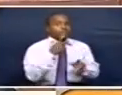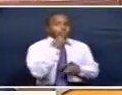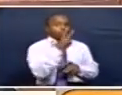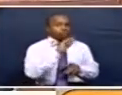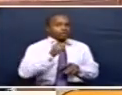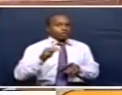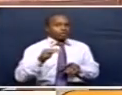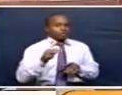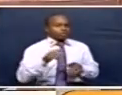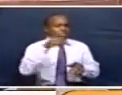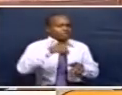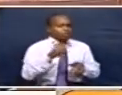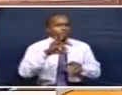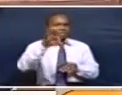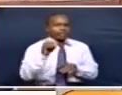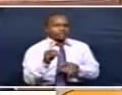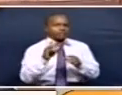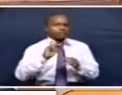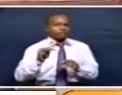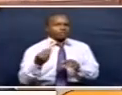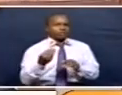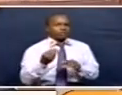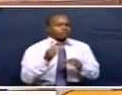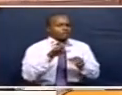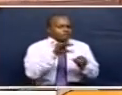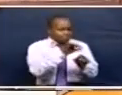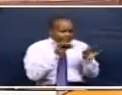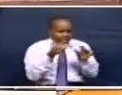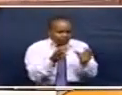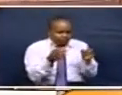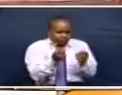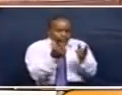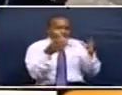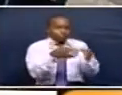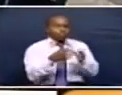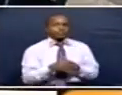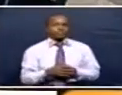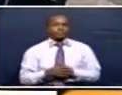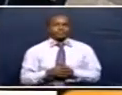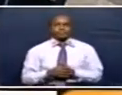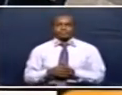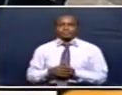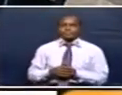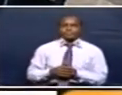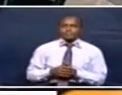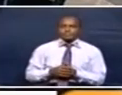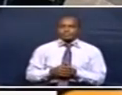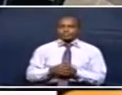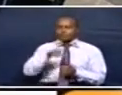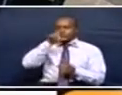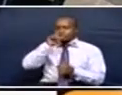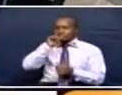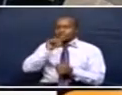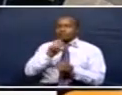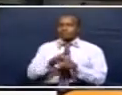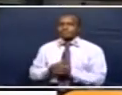of 30 million, you're only going to get just a small amount of people. Mm. And that's as simple as it gets. All right. Tweets coming in very thick and very